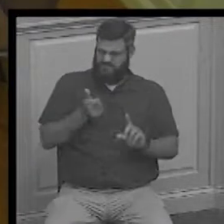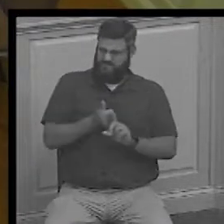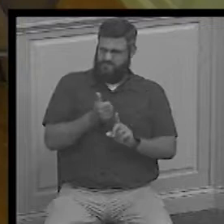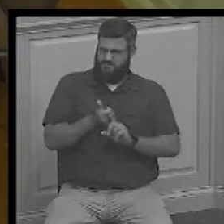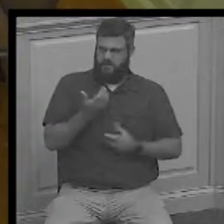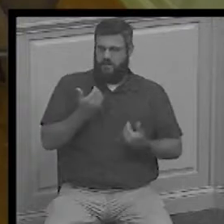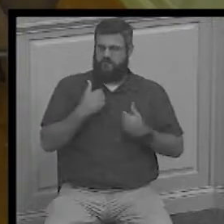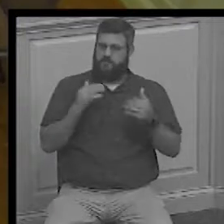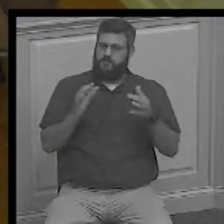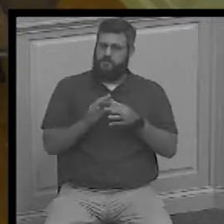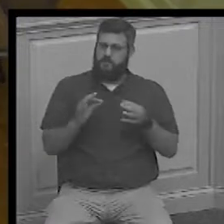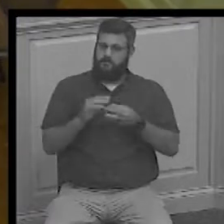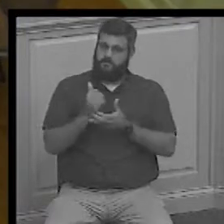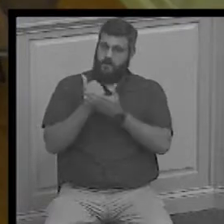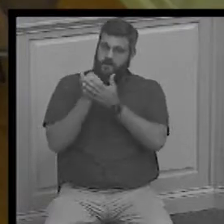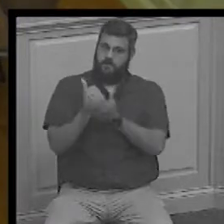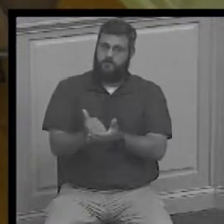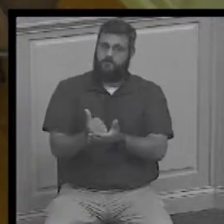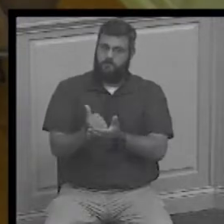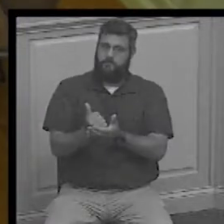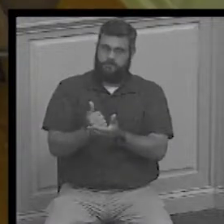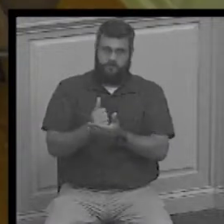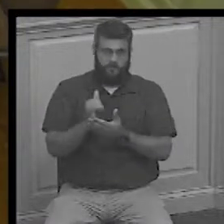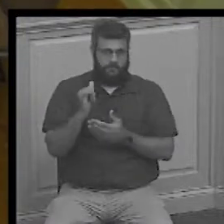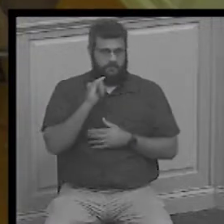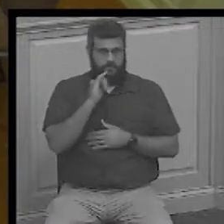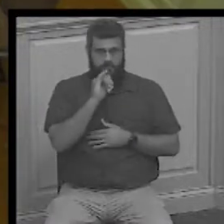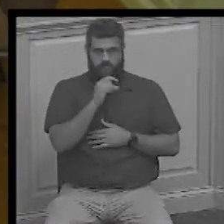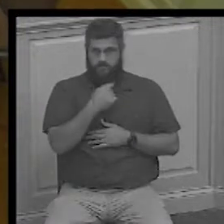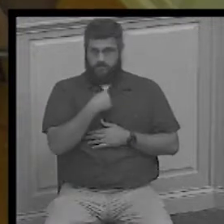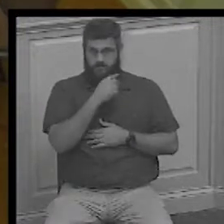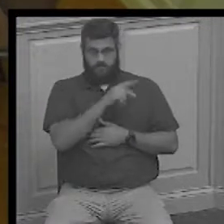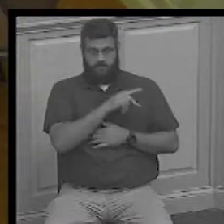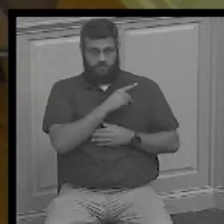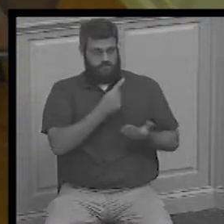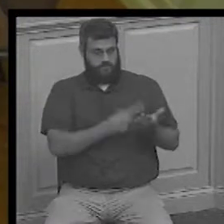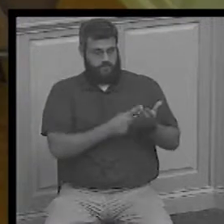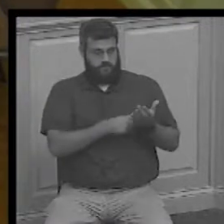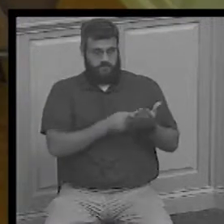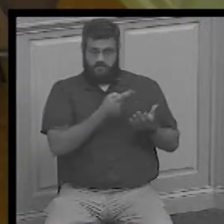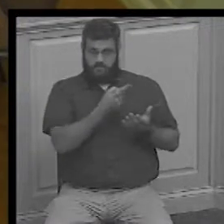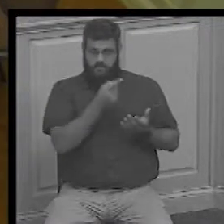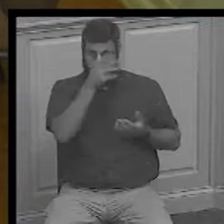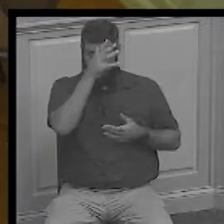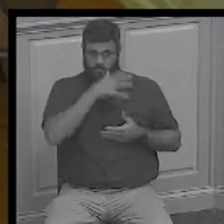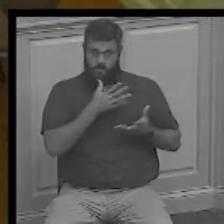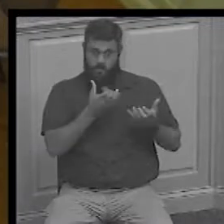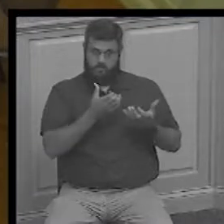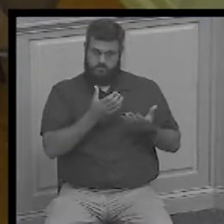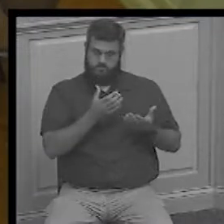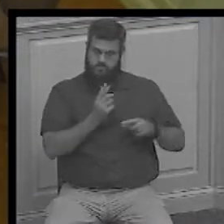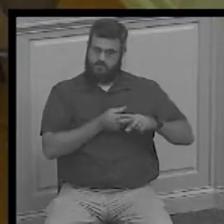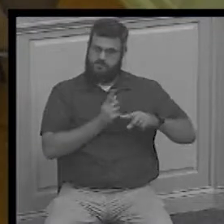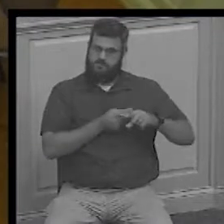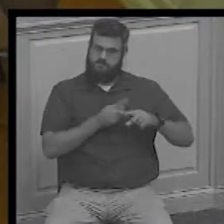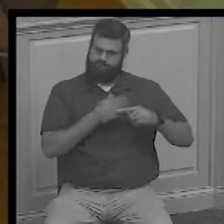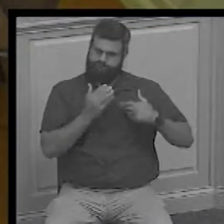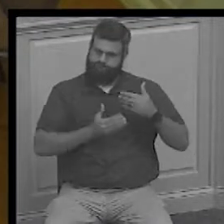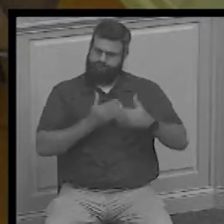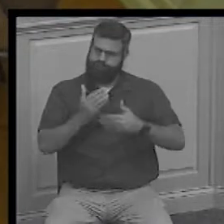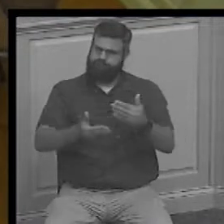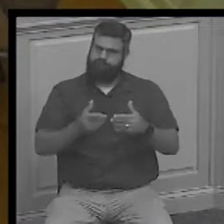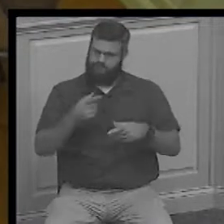that are going to be helpful. My personal discussion with him is he wants to be very positive as you guys are moving forward and be